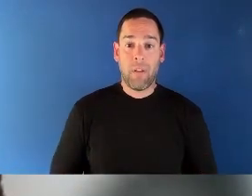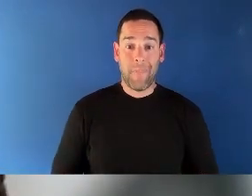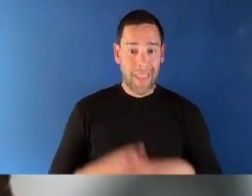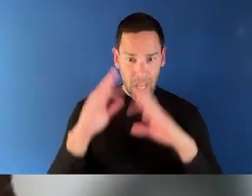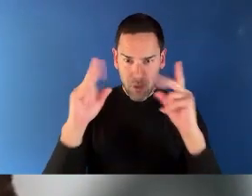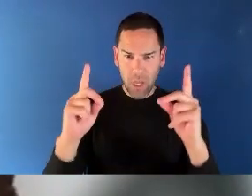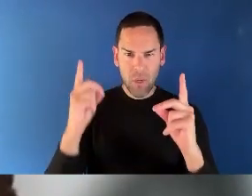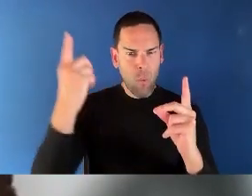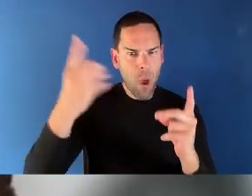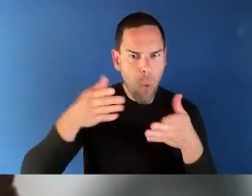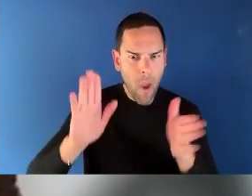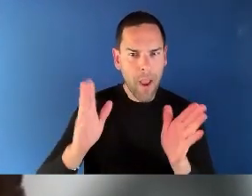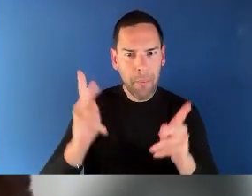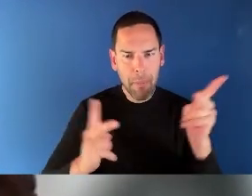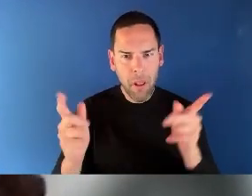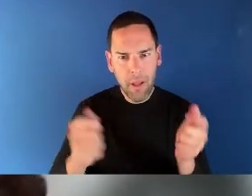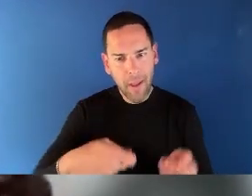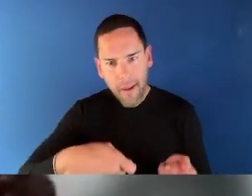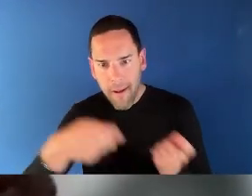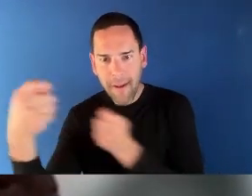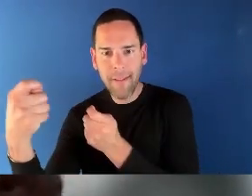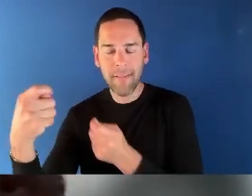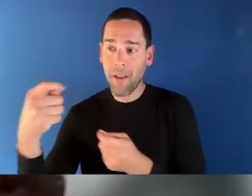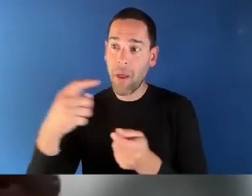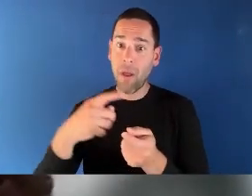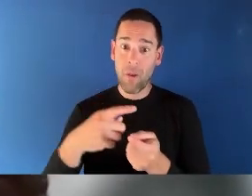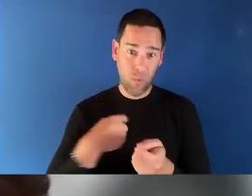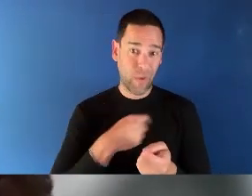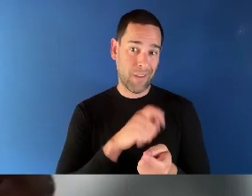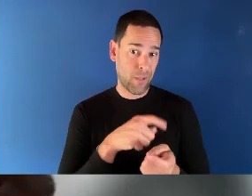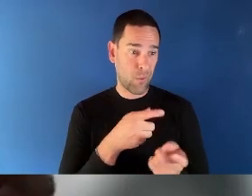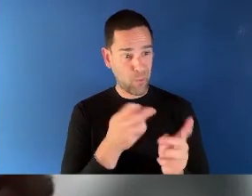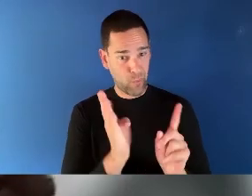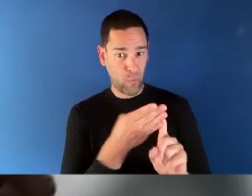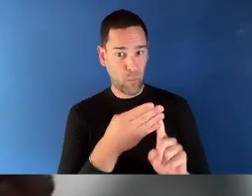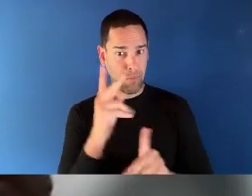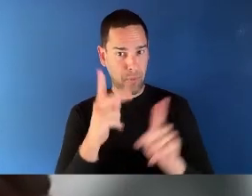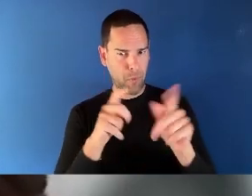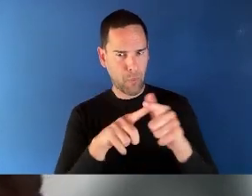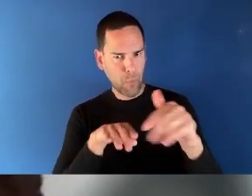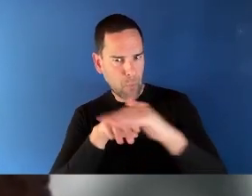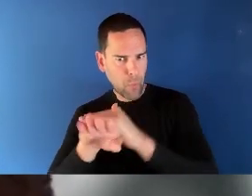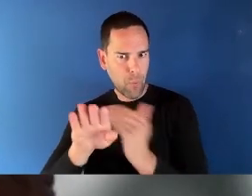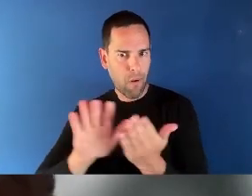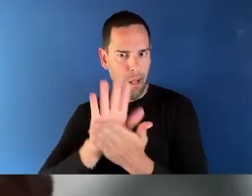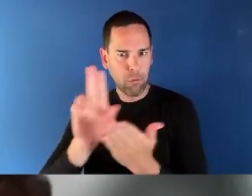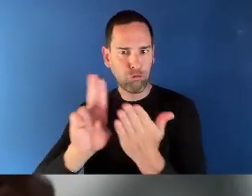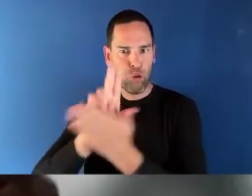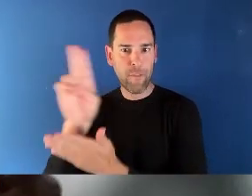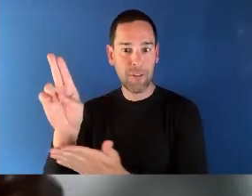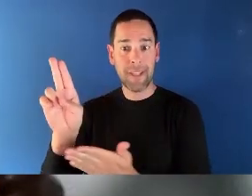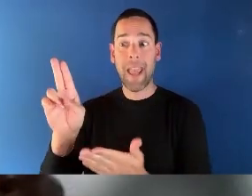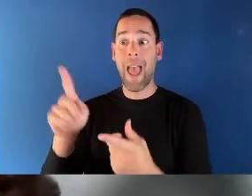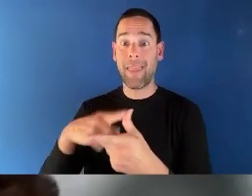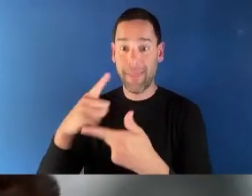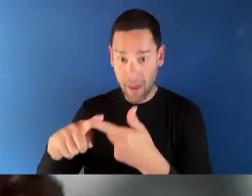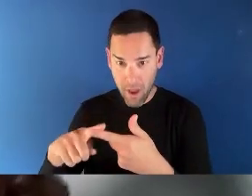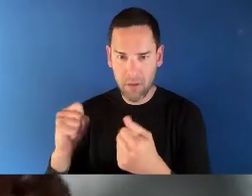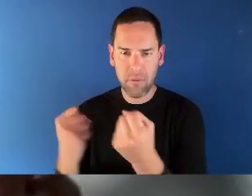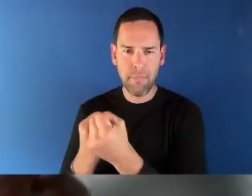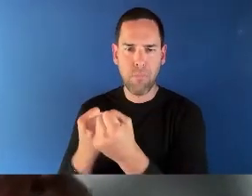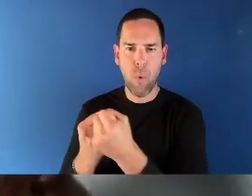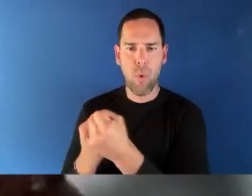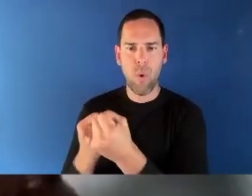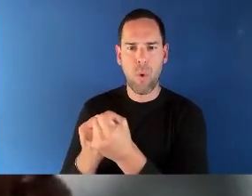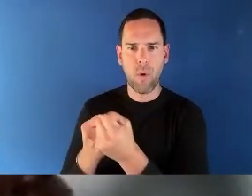getting people into higher education is the first step, but it's really all about the effort that is